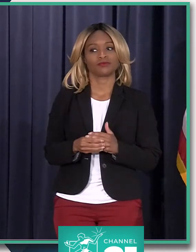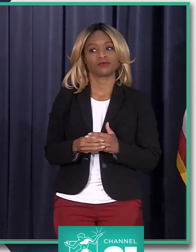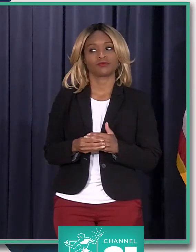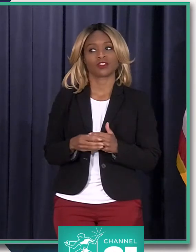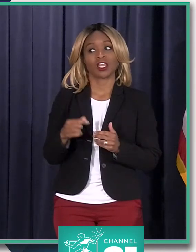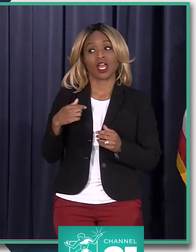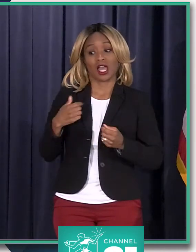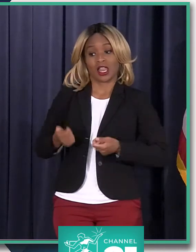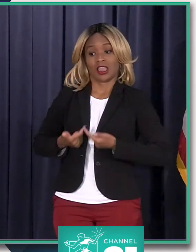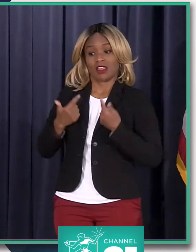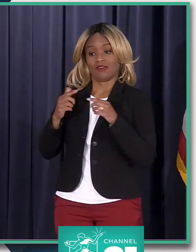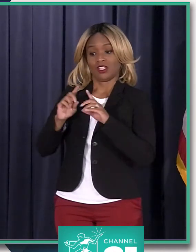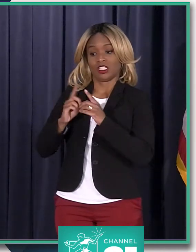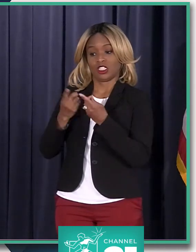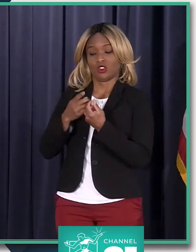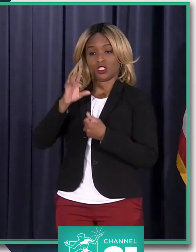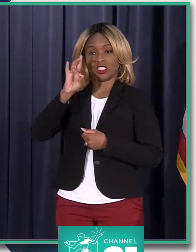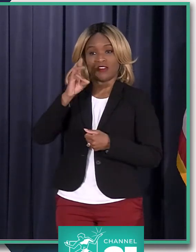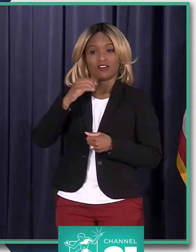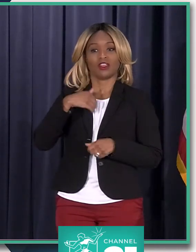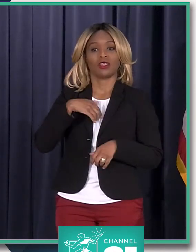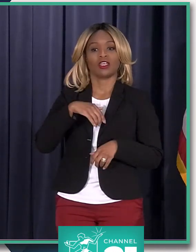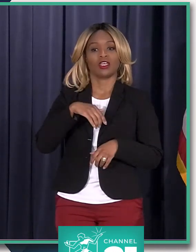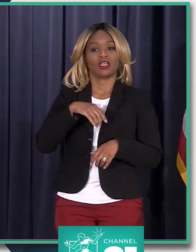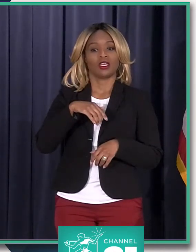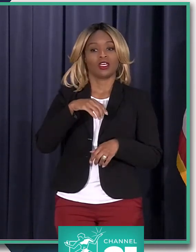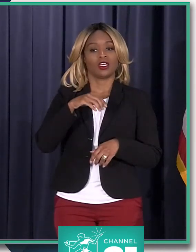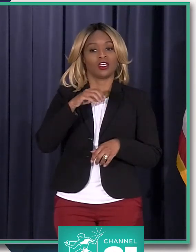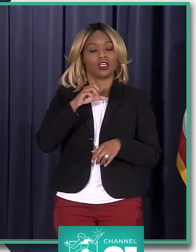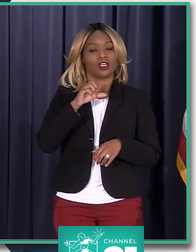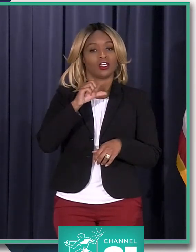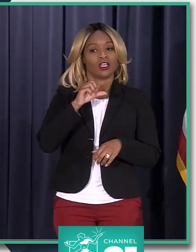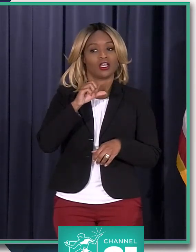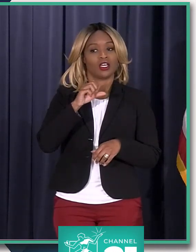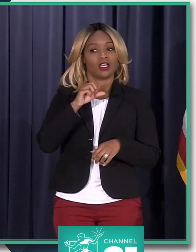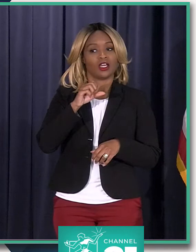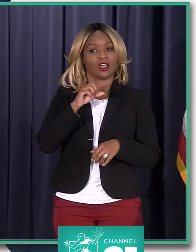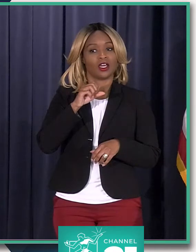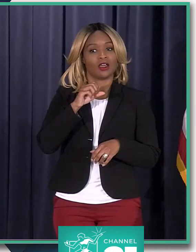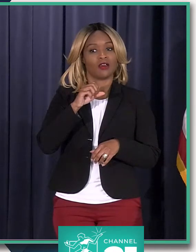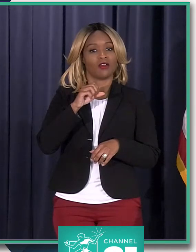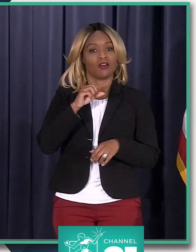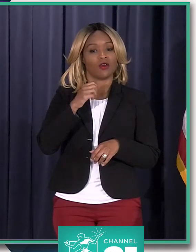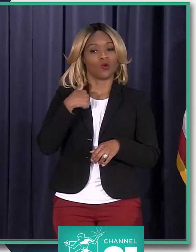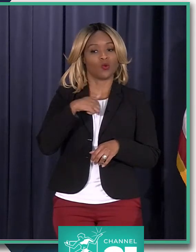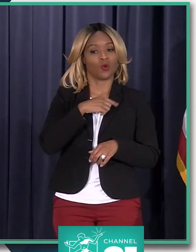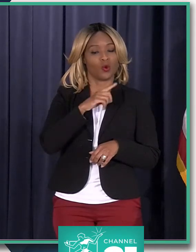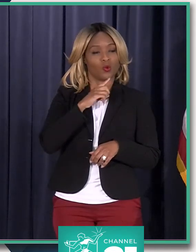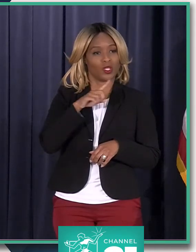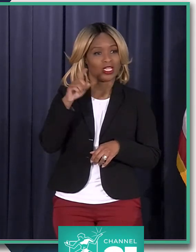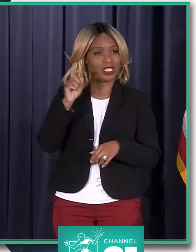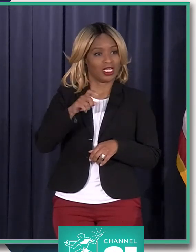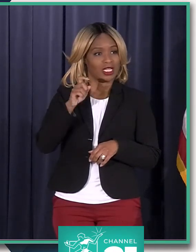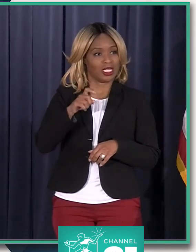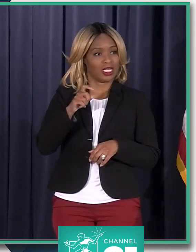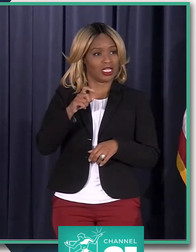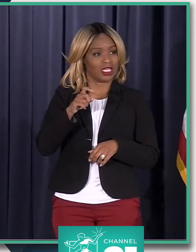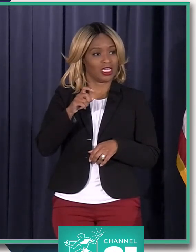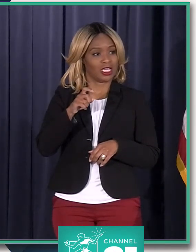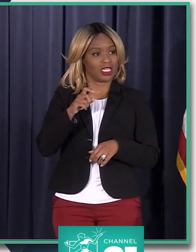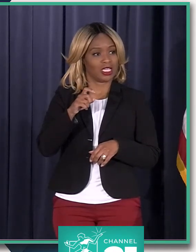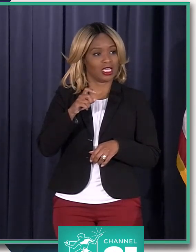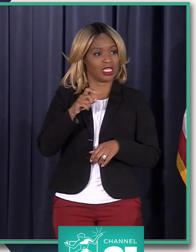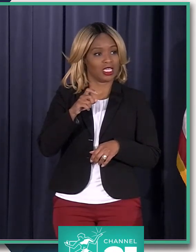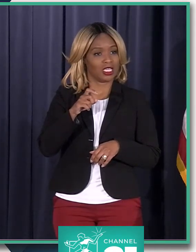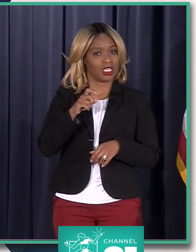District 7, and I'm in that Narden Park subdivision. Okay. We really need Burlingame